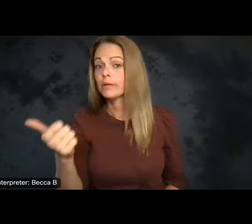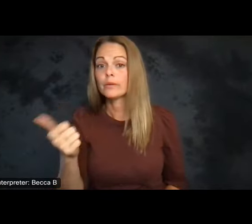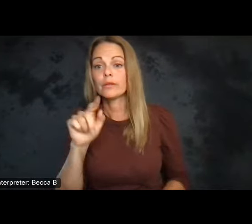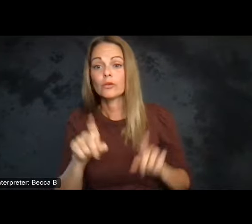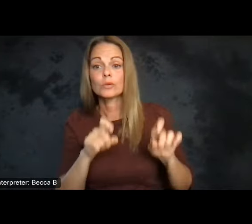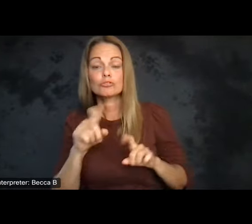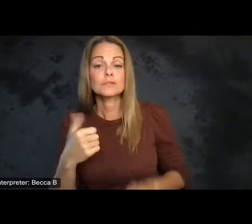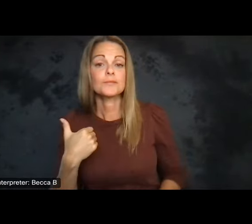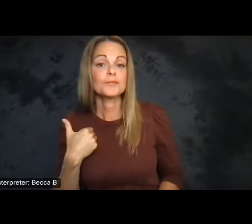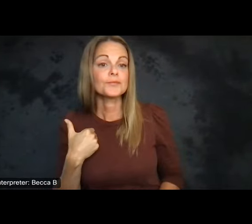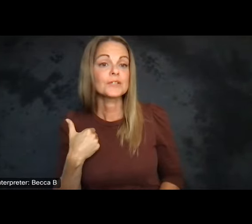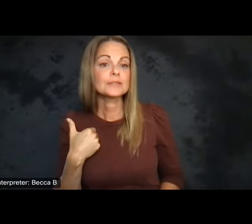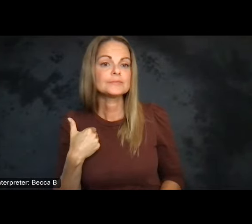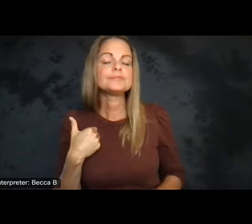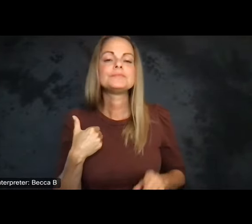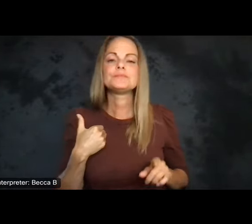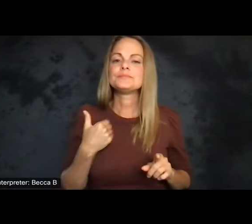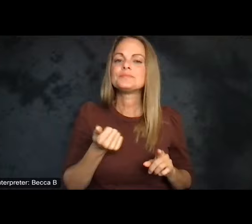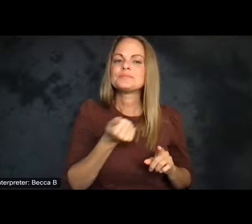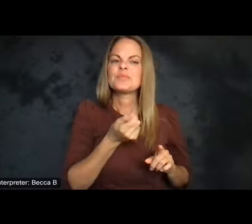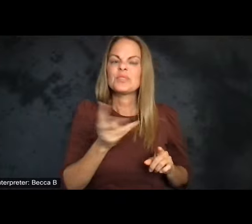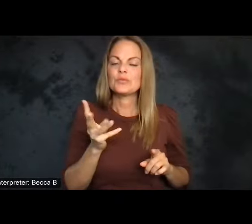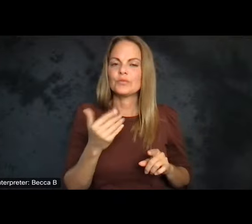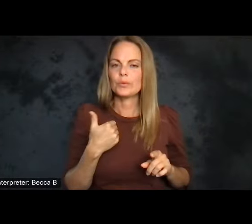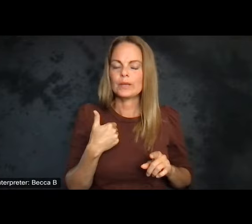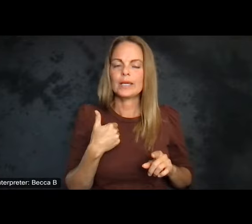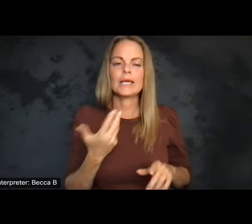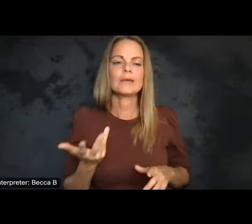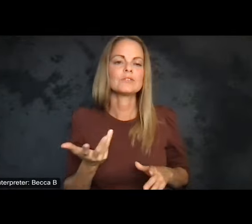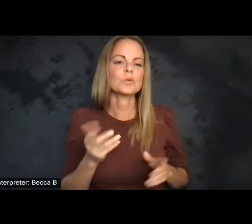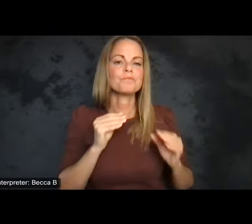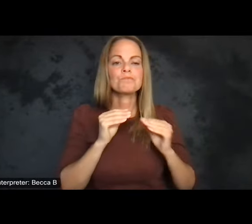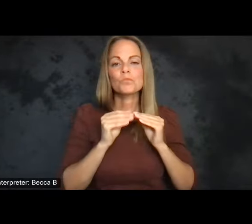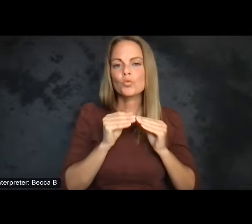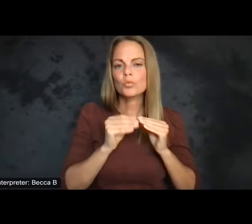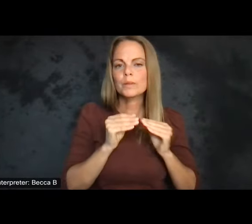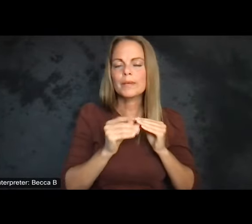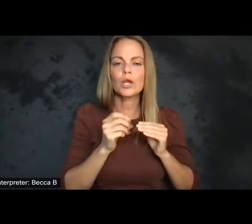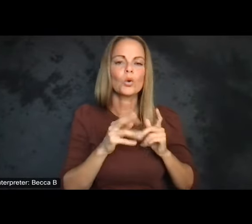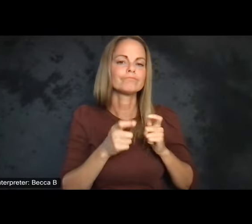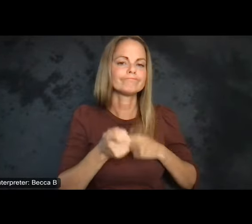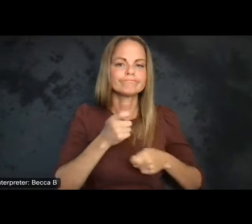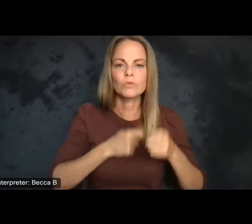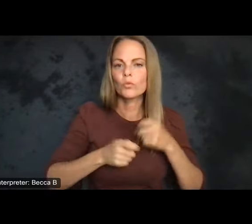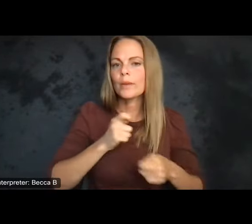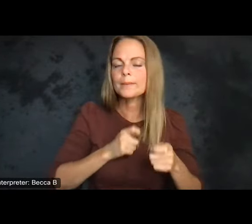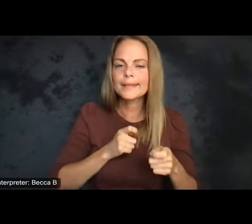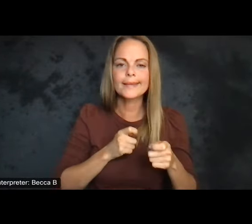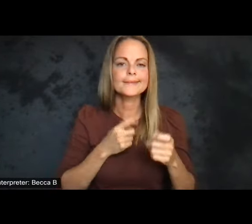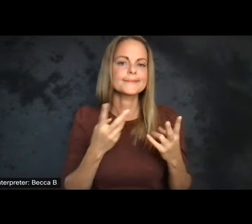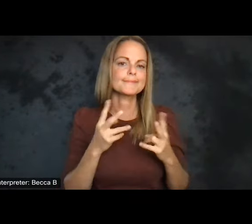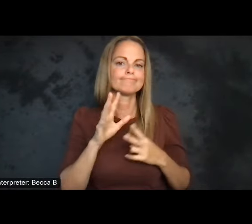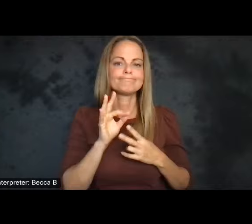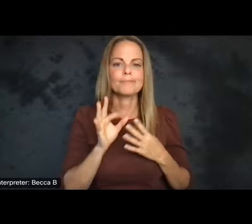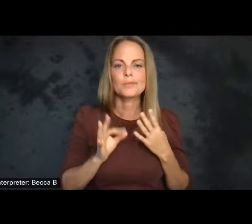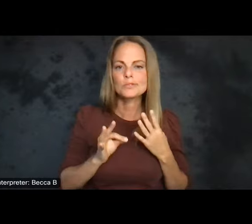Okay, I've got a few then. Whether we repair, replace, et cetera, first off,